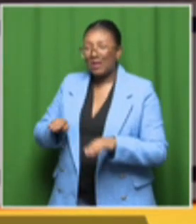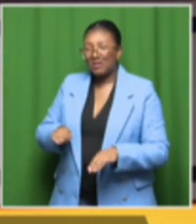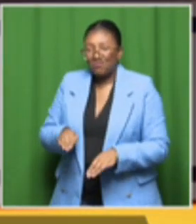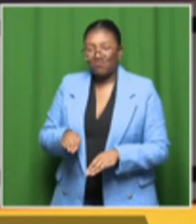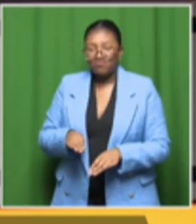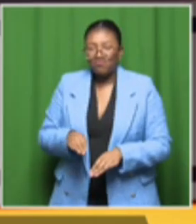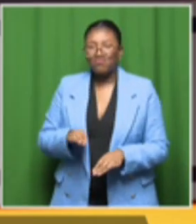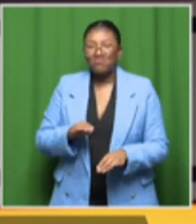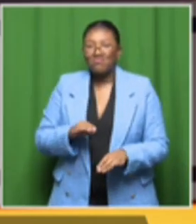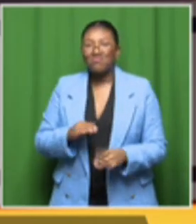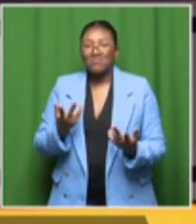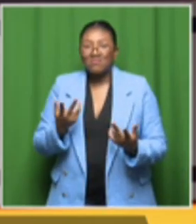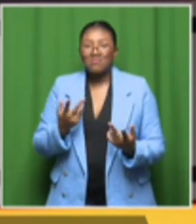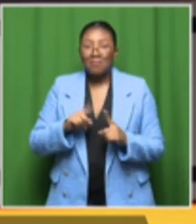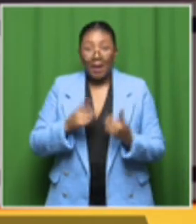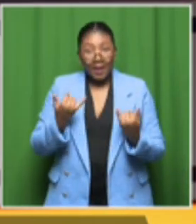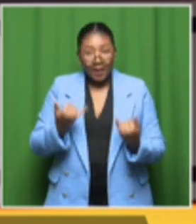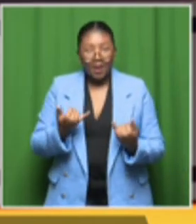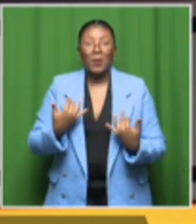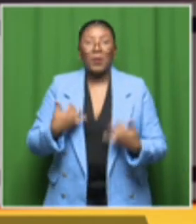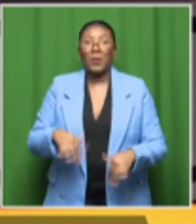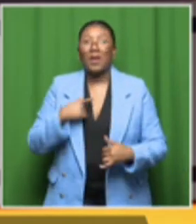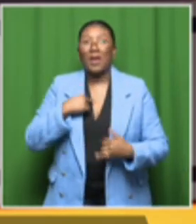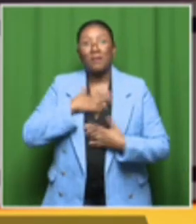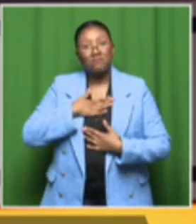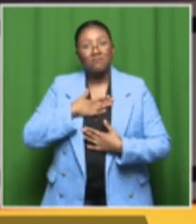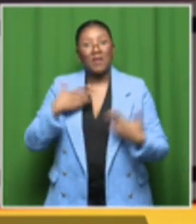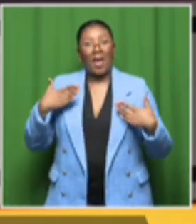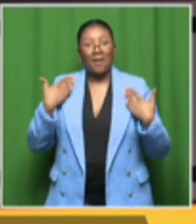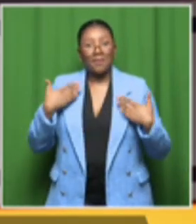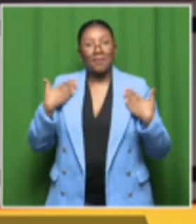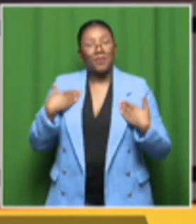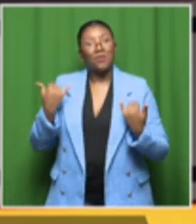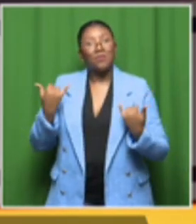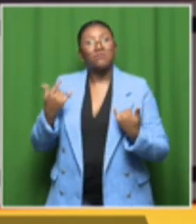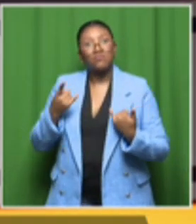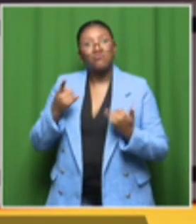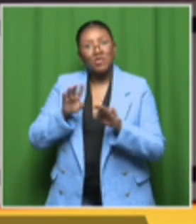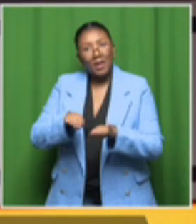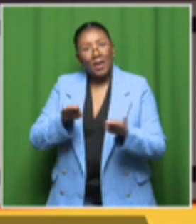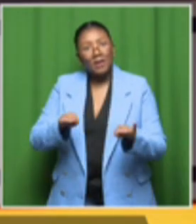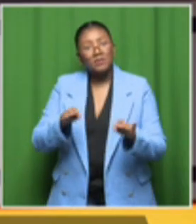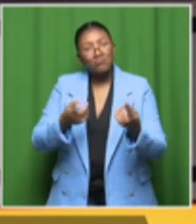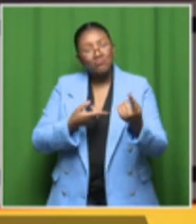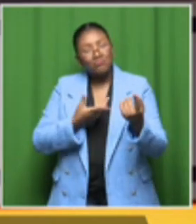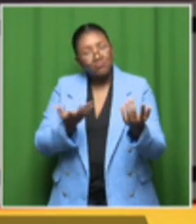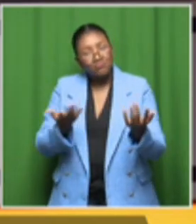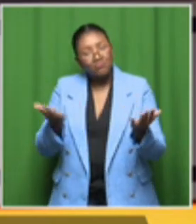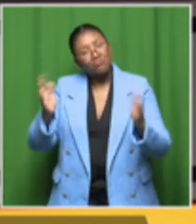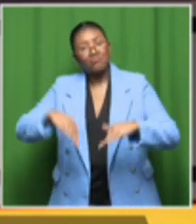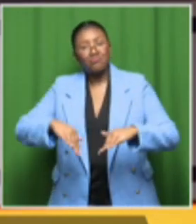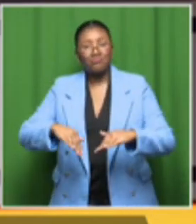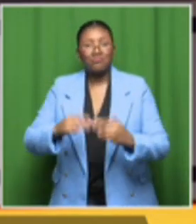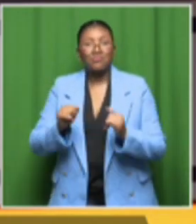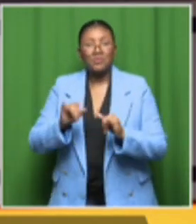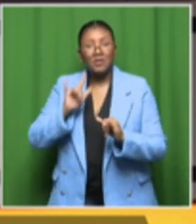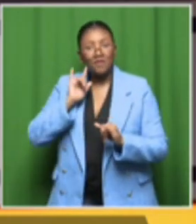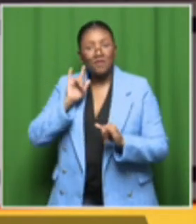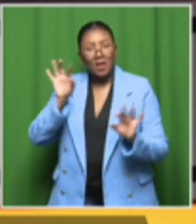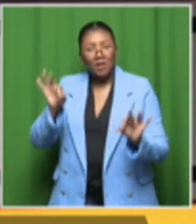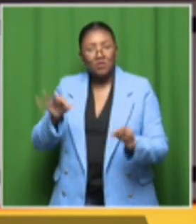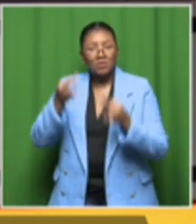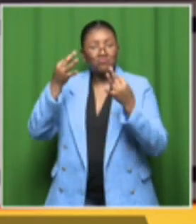so I'm very happy that we actually created like a platform for, like all ages, to listen to jazz, because jazz